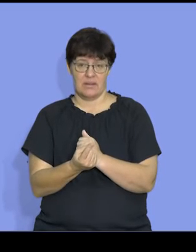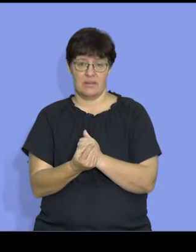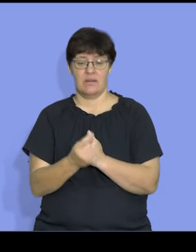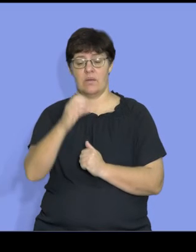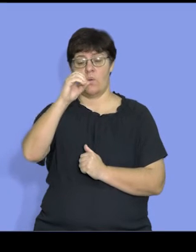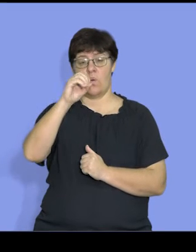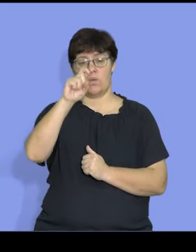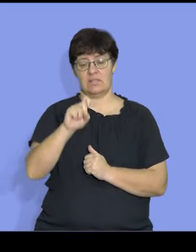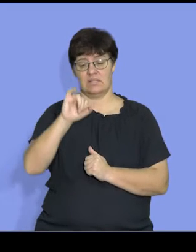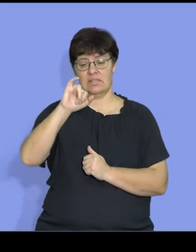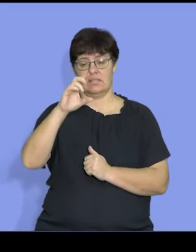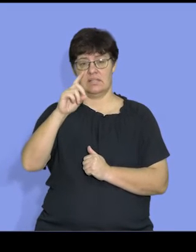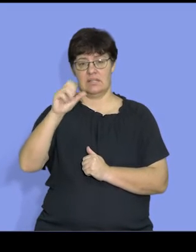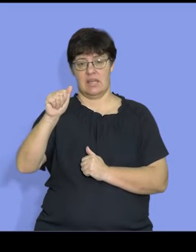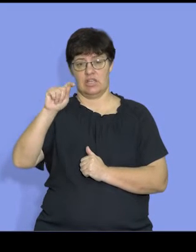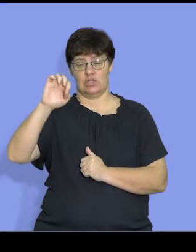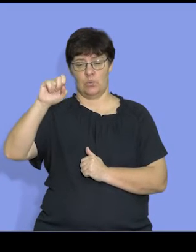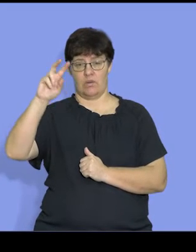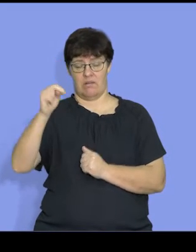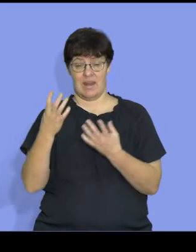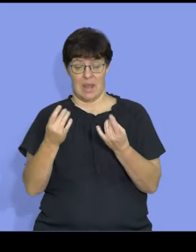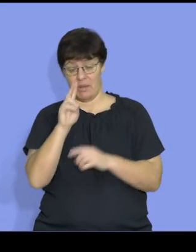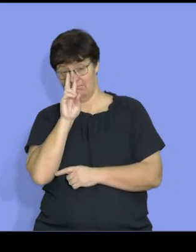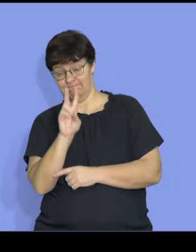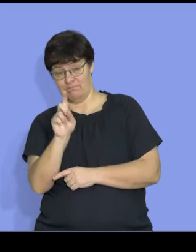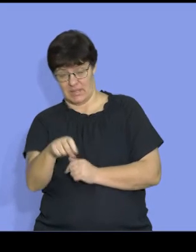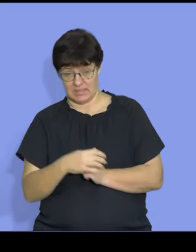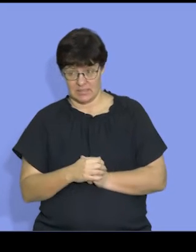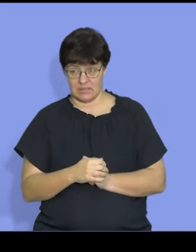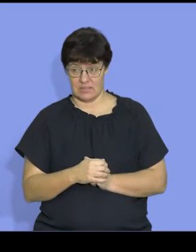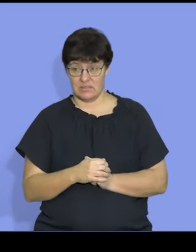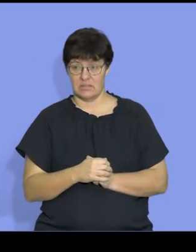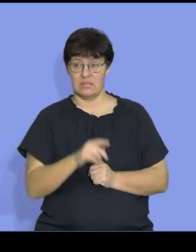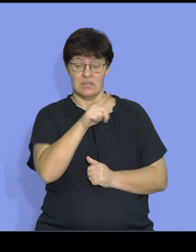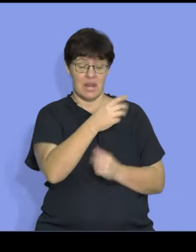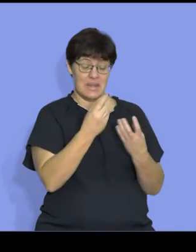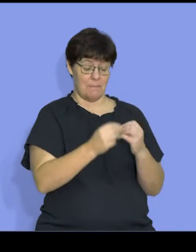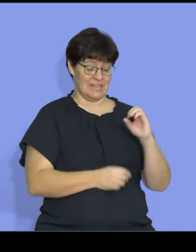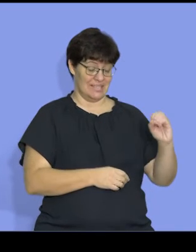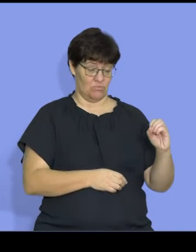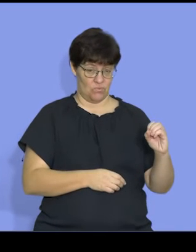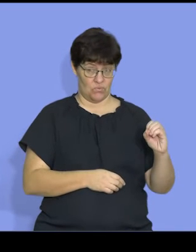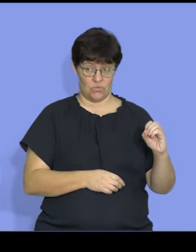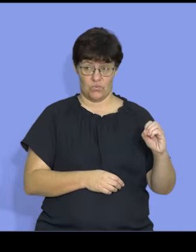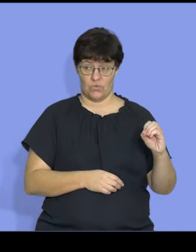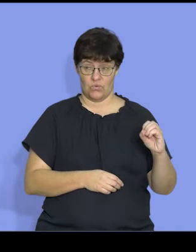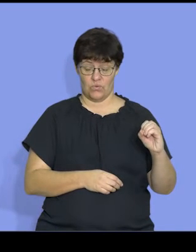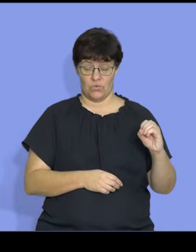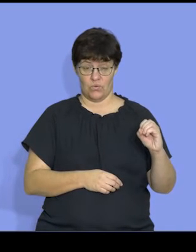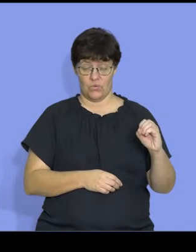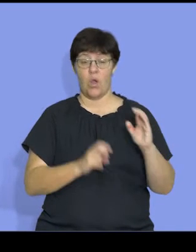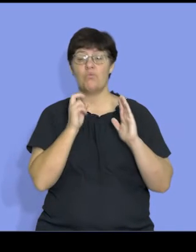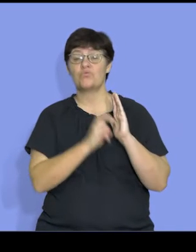right? So what are we saying here? We are looking at zinc, its oxidation number is 0. Now we're going to apply the rules